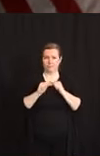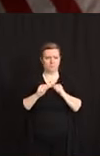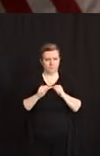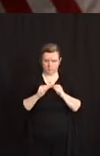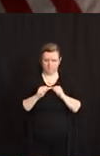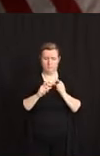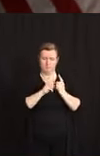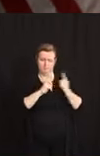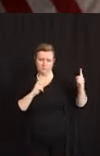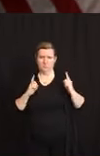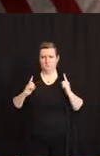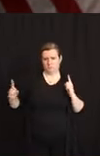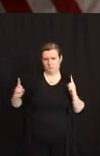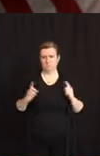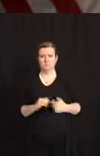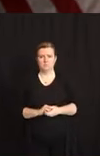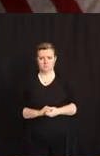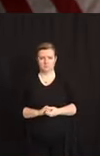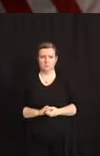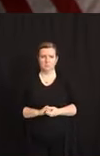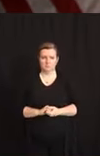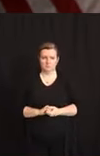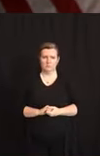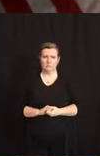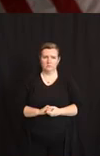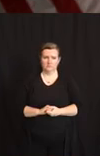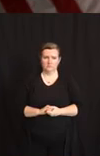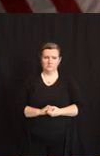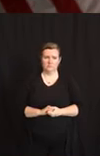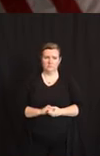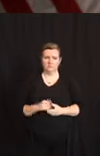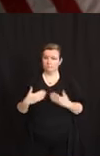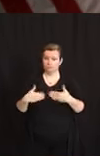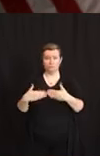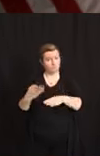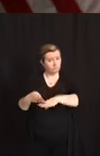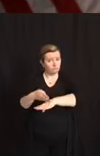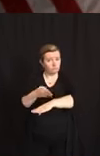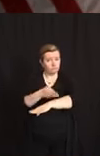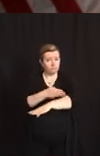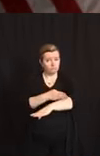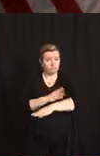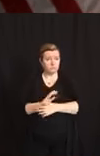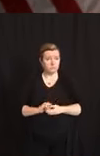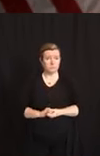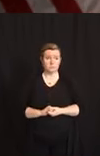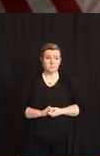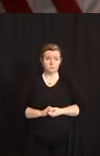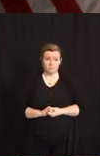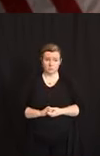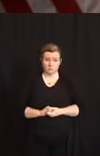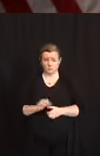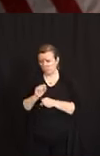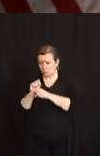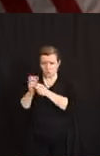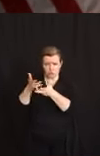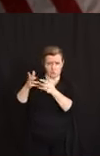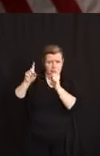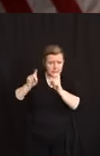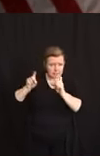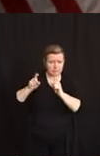infrastructure, healthcare infrastructure that we're talking about. Testing that's rapid and scaled. Contact tracing that's